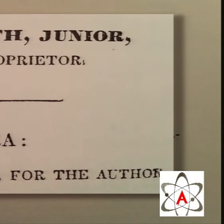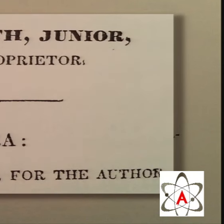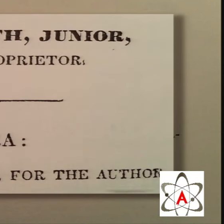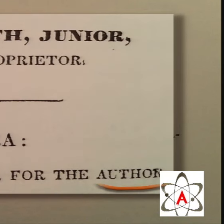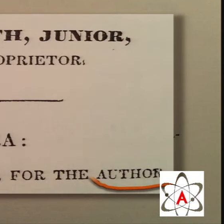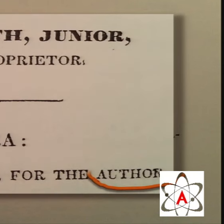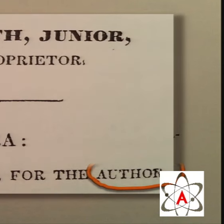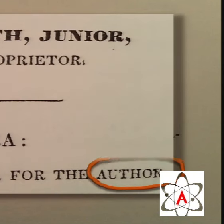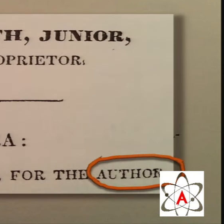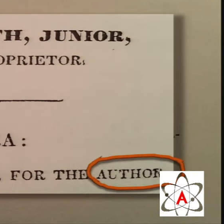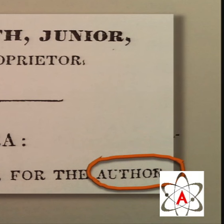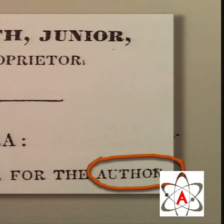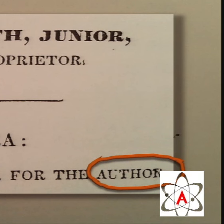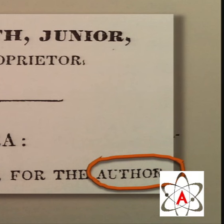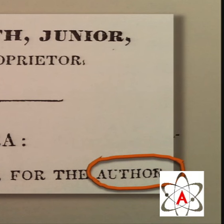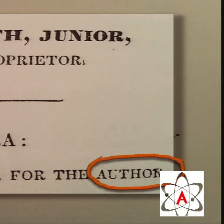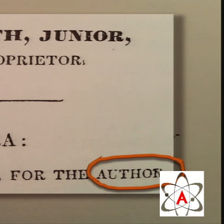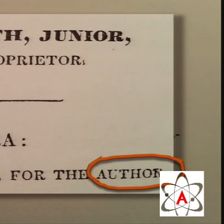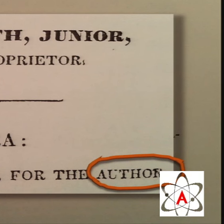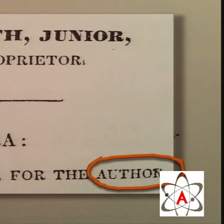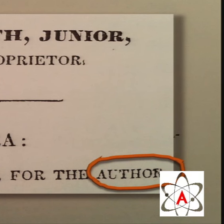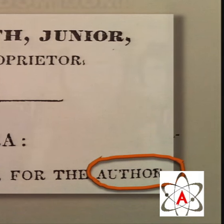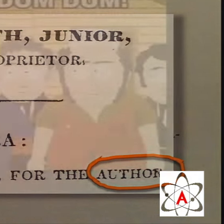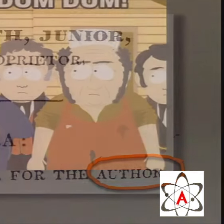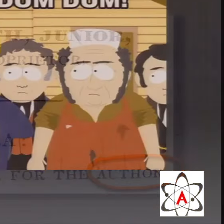as the author.